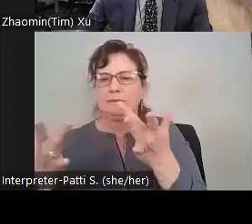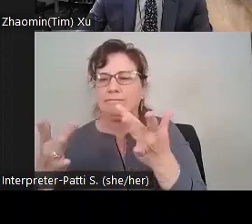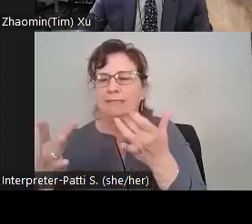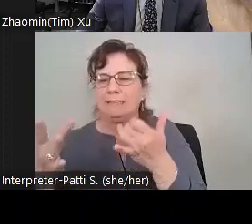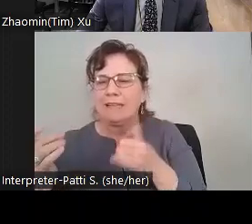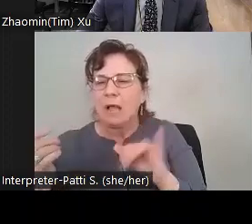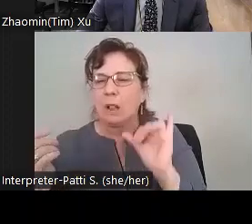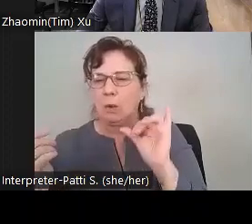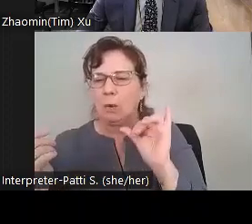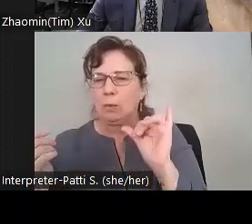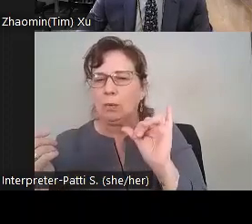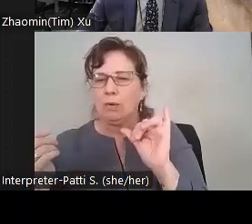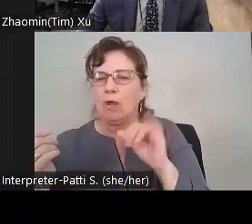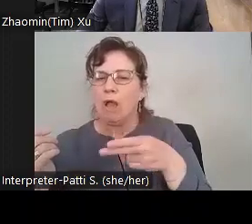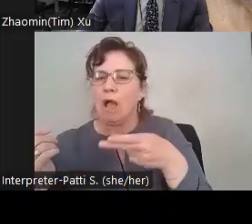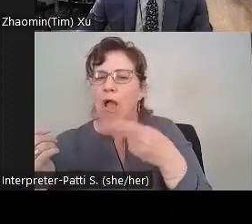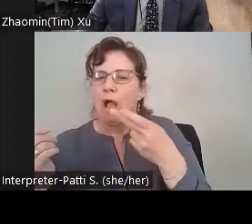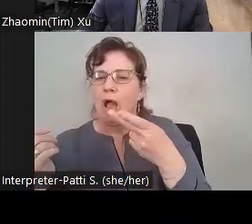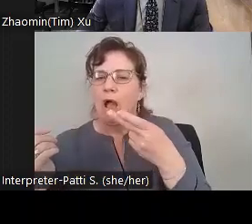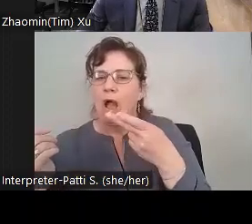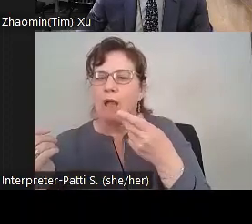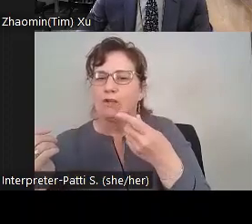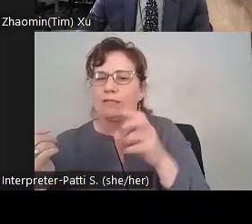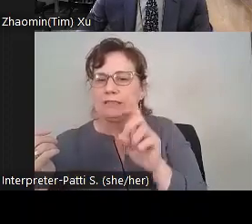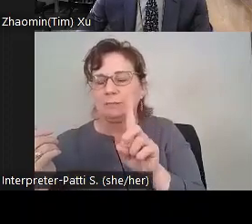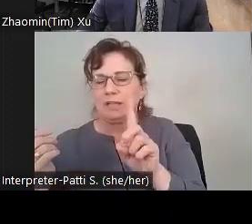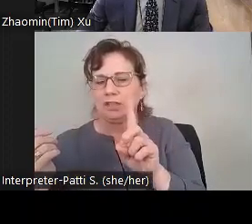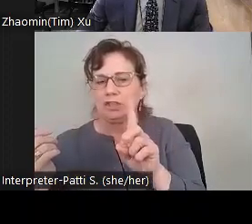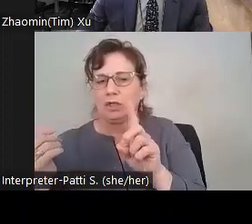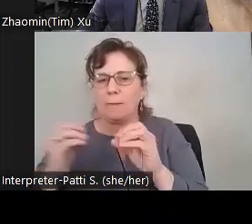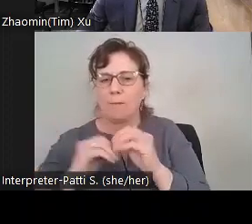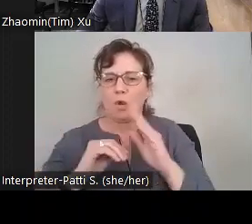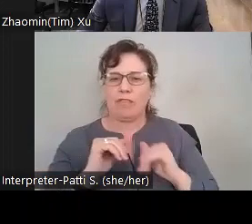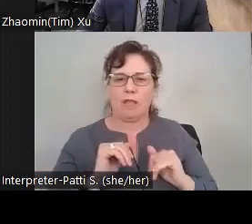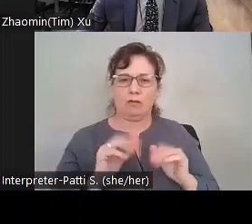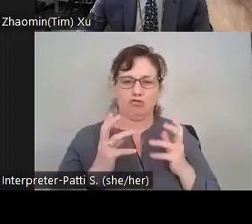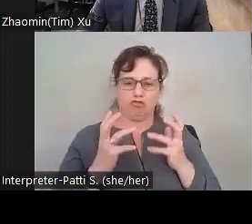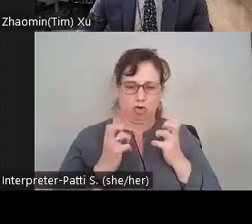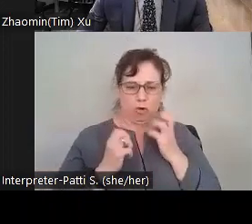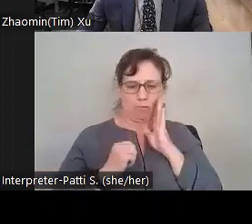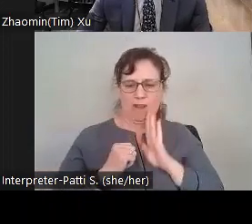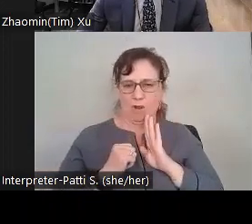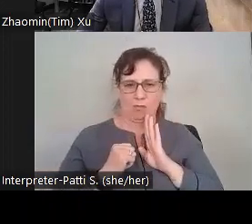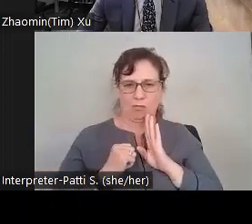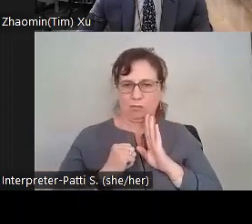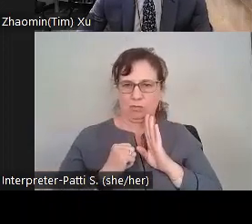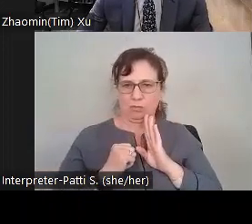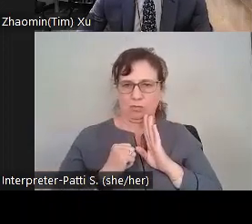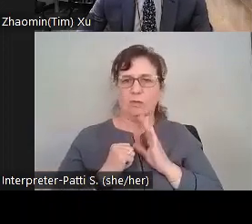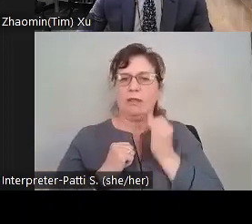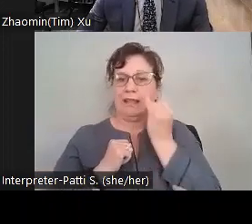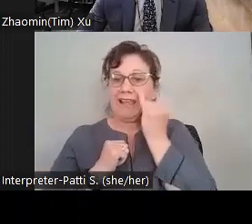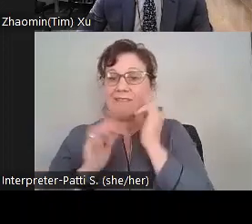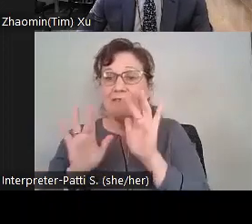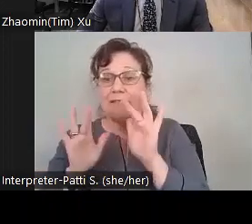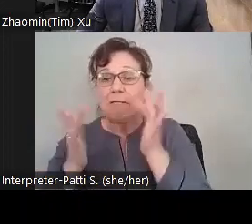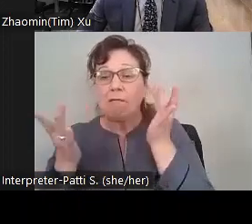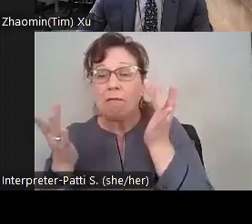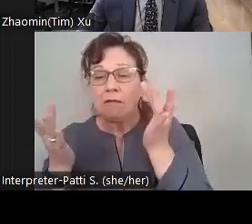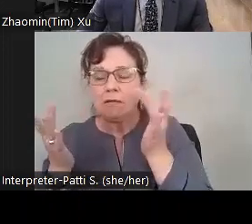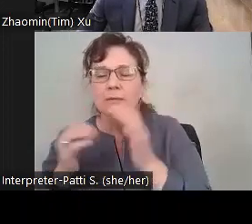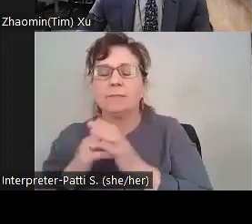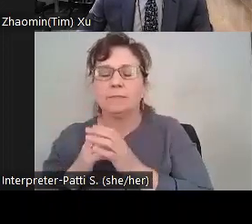more likely to be high-grade dysplasia than these lesions over here where they're darker brown. And during the